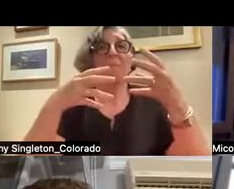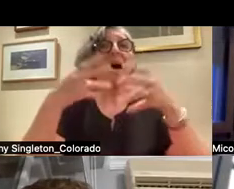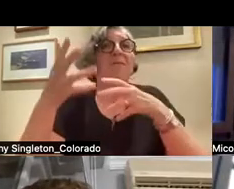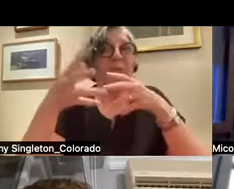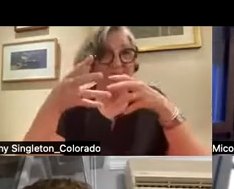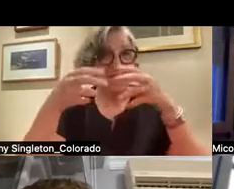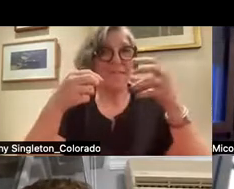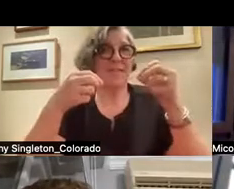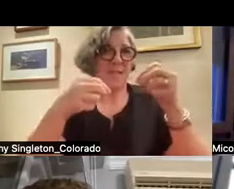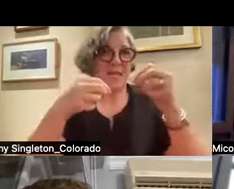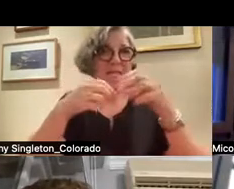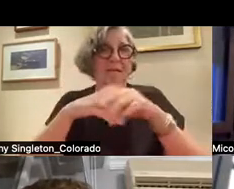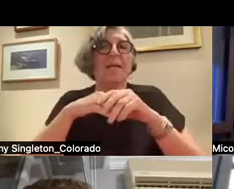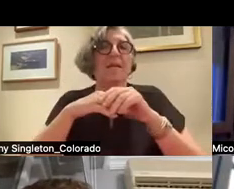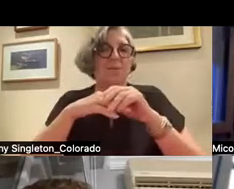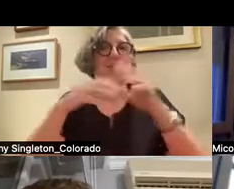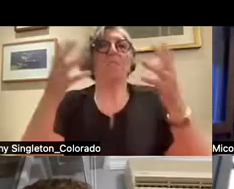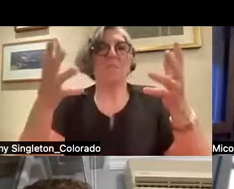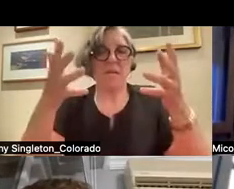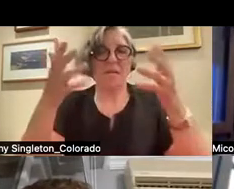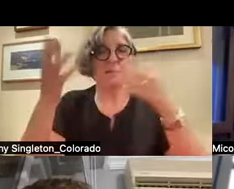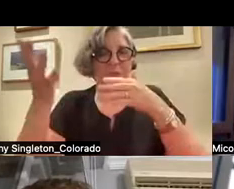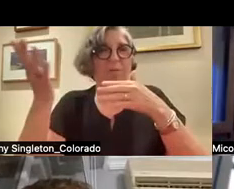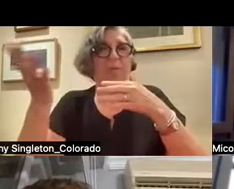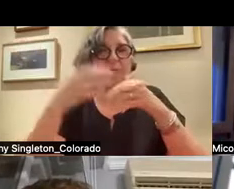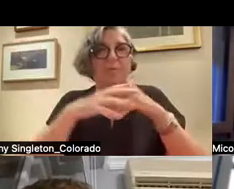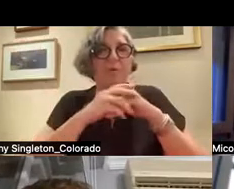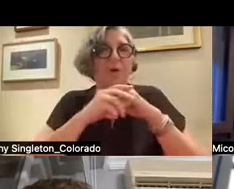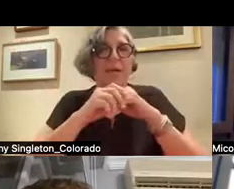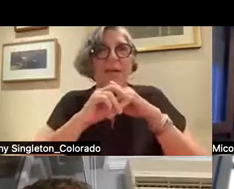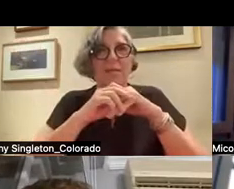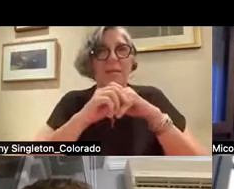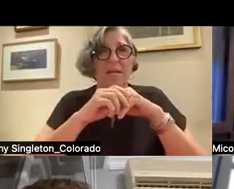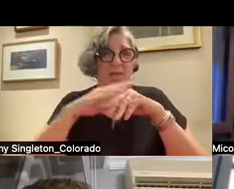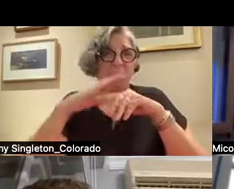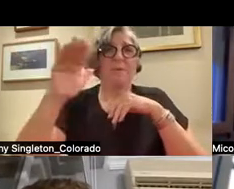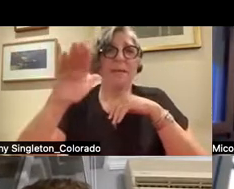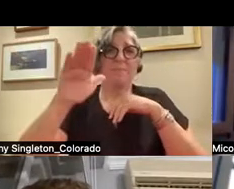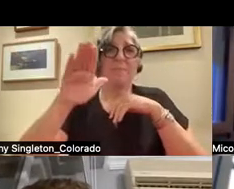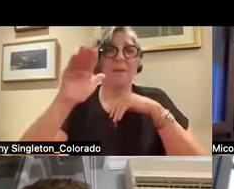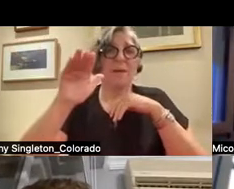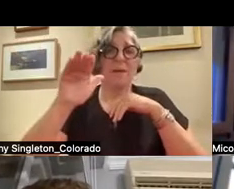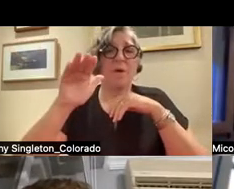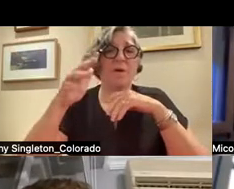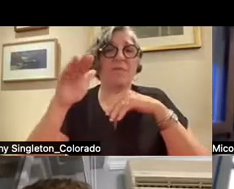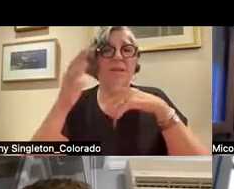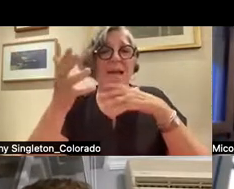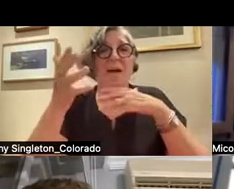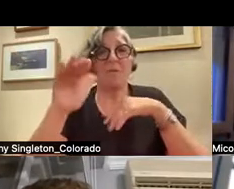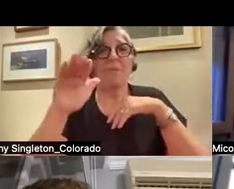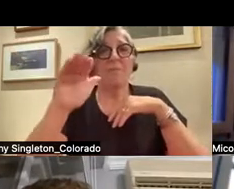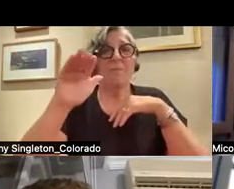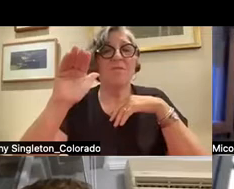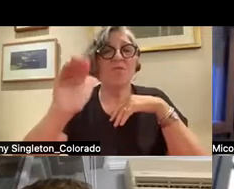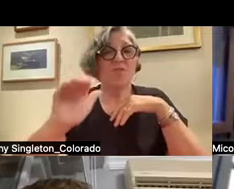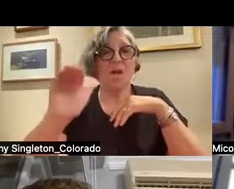one modifies the sign to mean the plural form. And so like where the